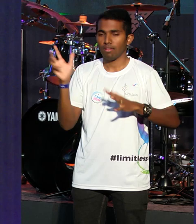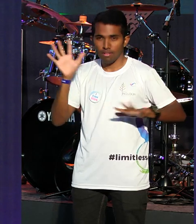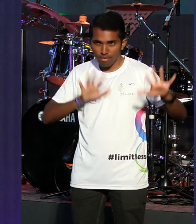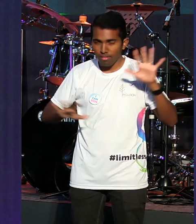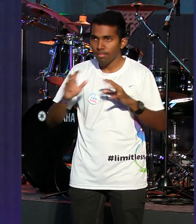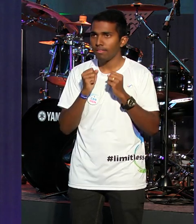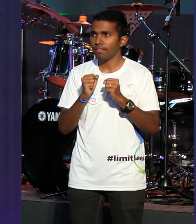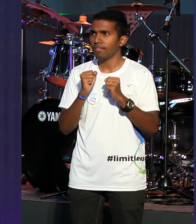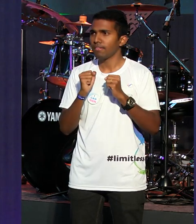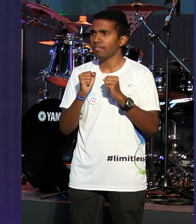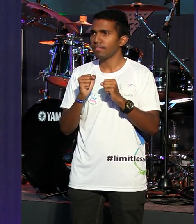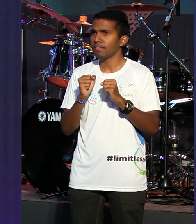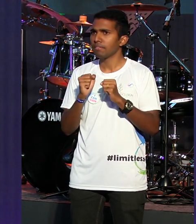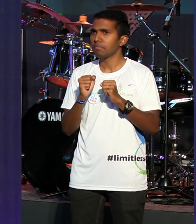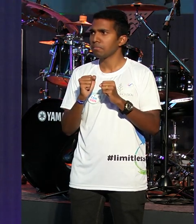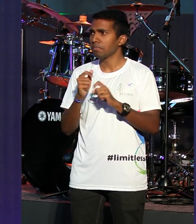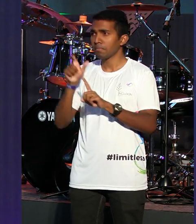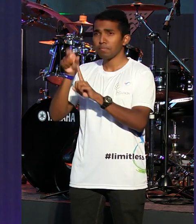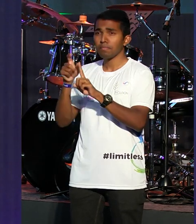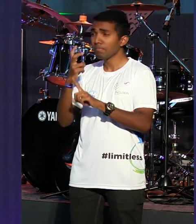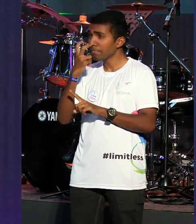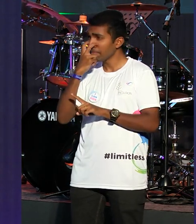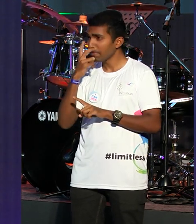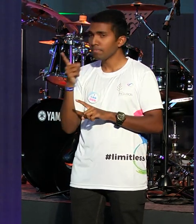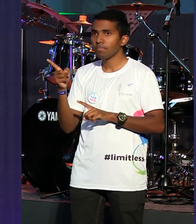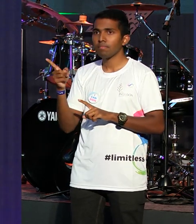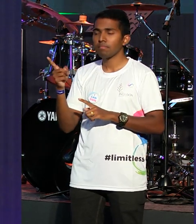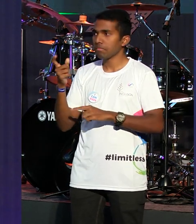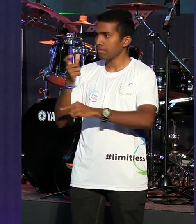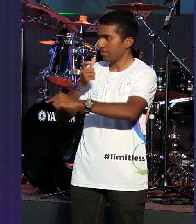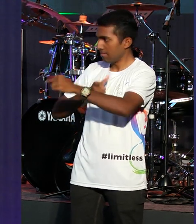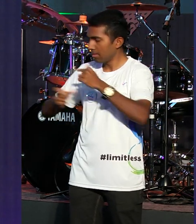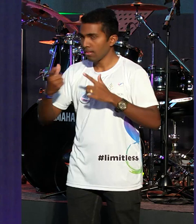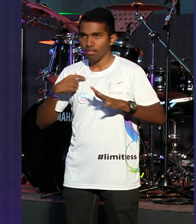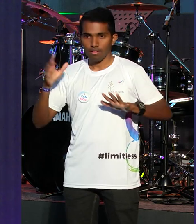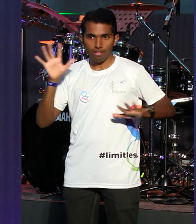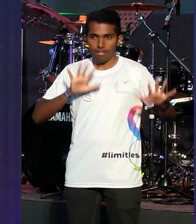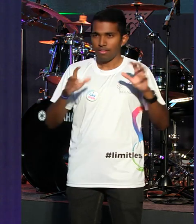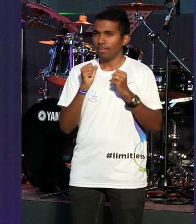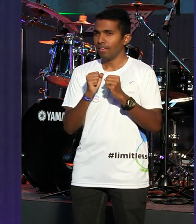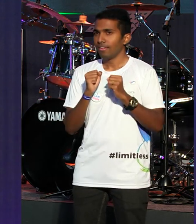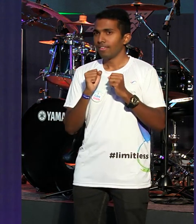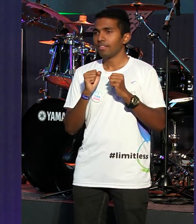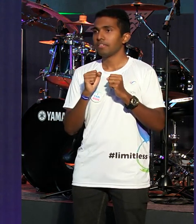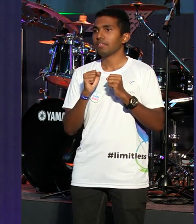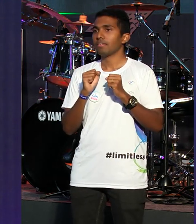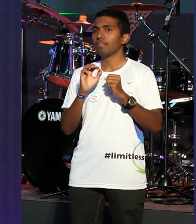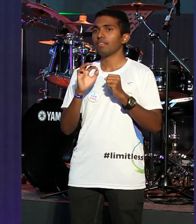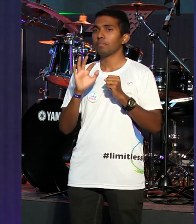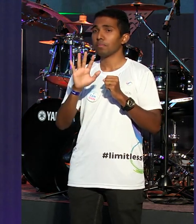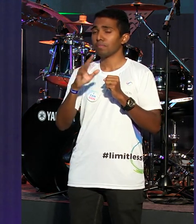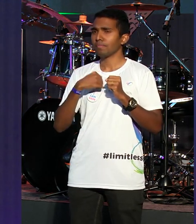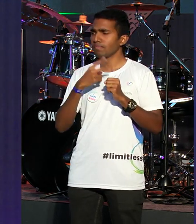real blind is the person like us who are, we turn a blind eye to so many things in things around us, you know, blind eye